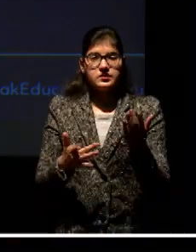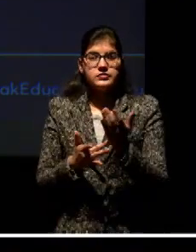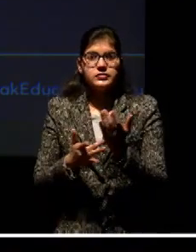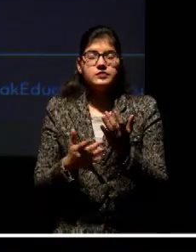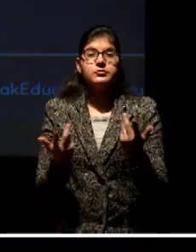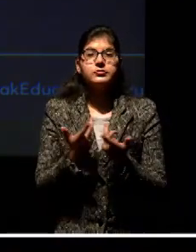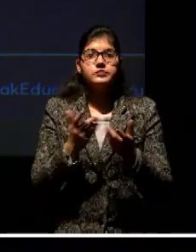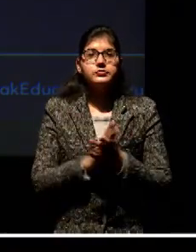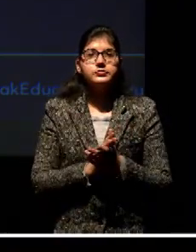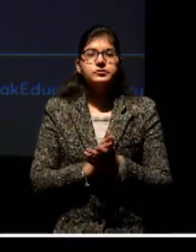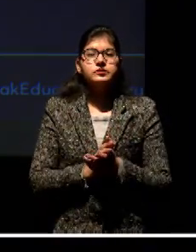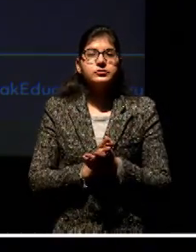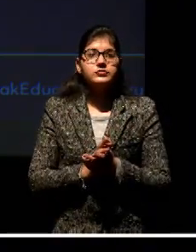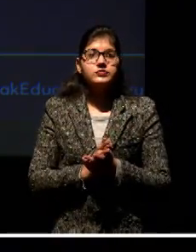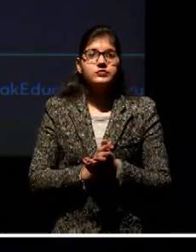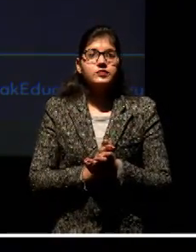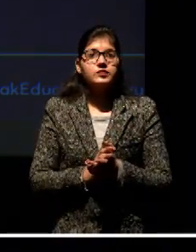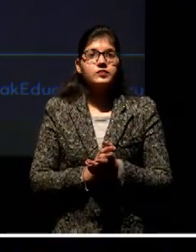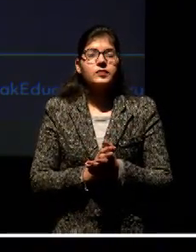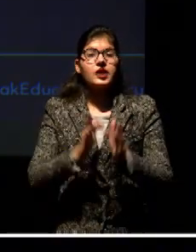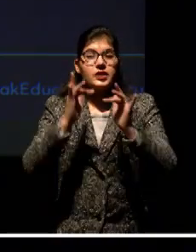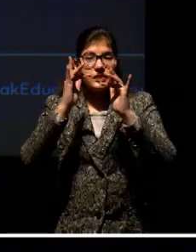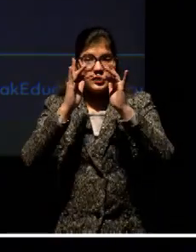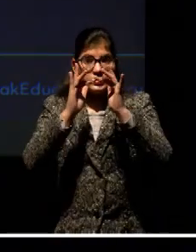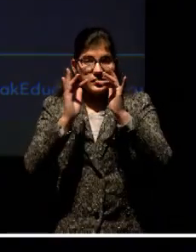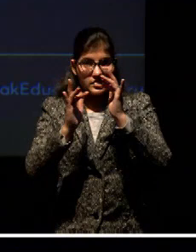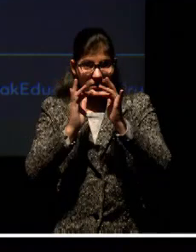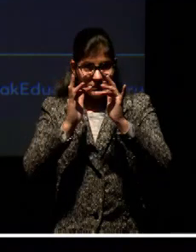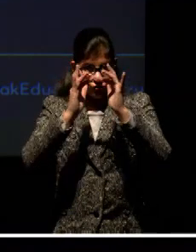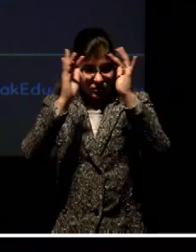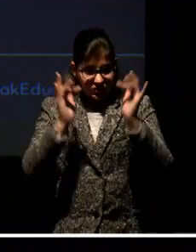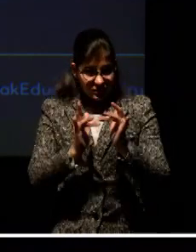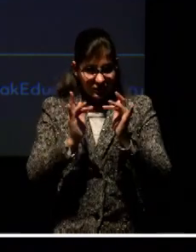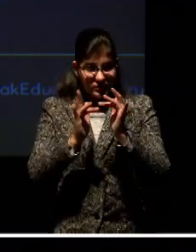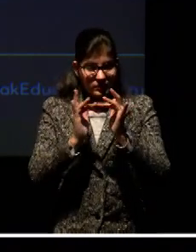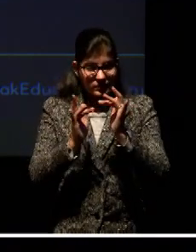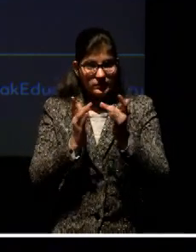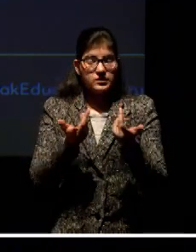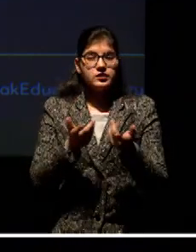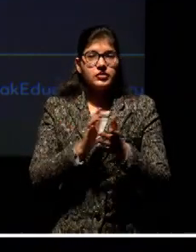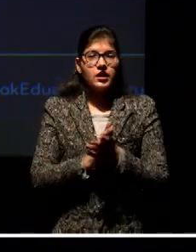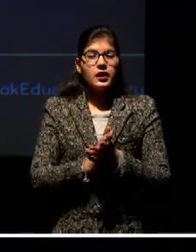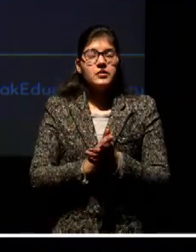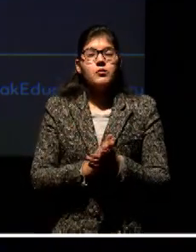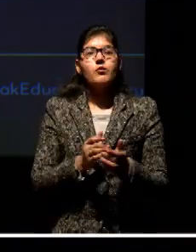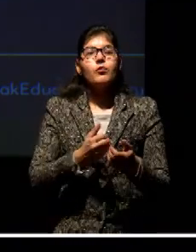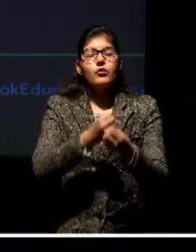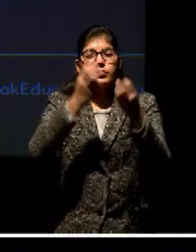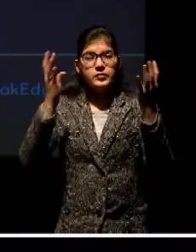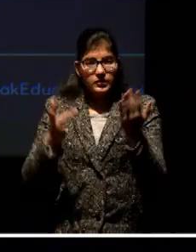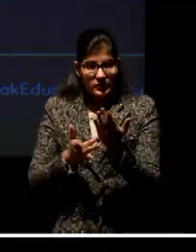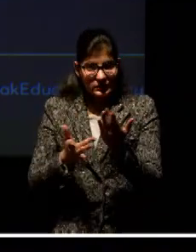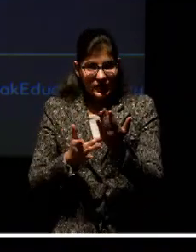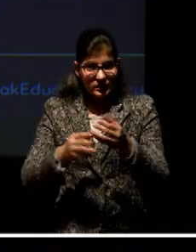because just like internet in 1990s was a general purpose technology. General purpose technologies are those which, when